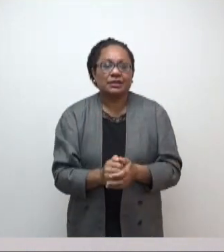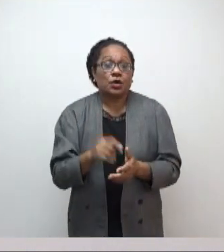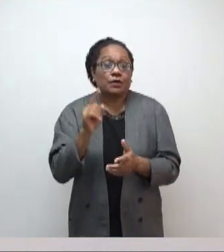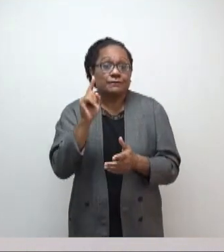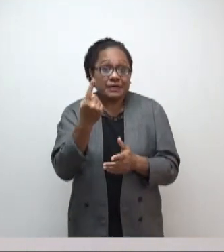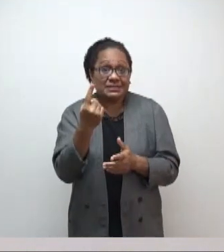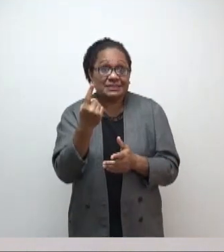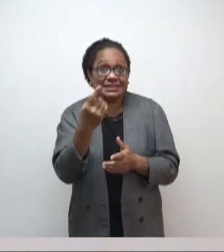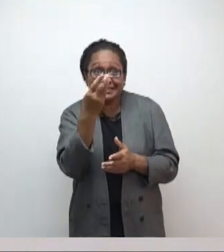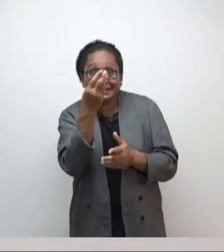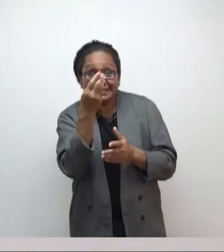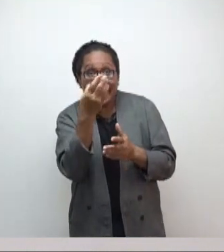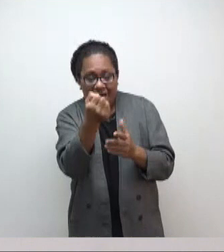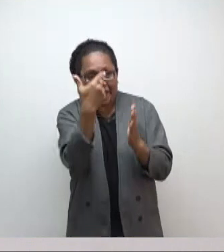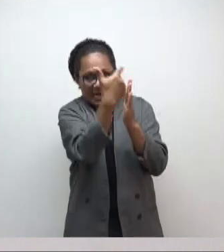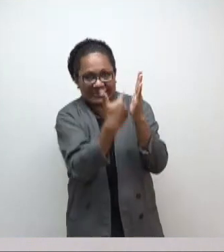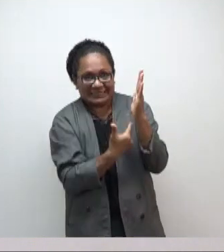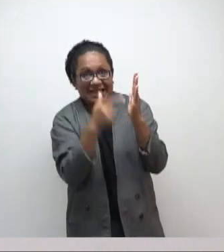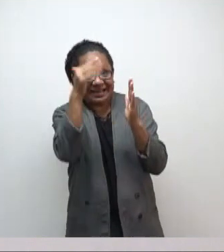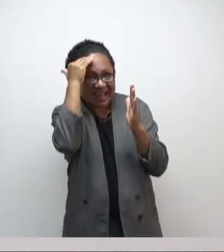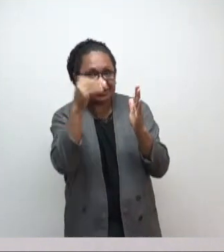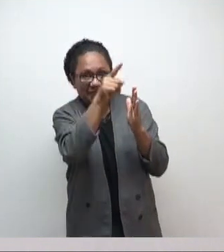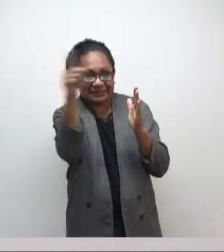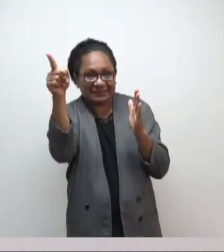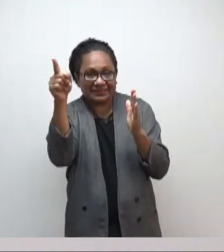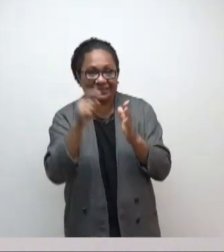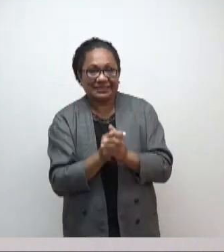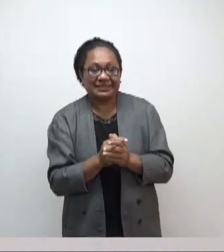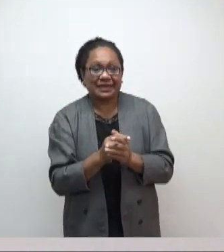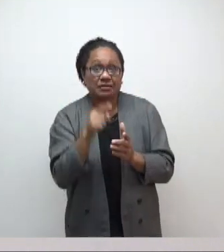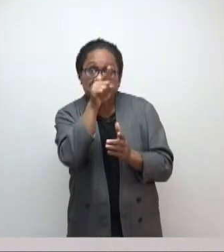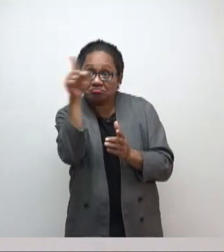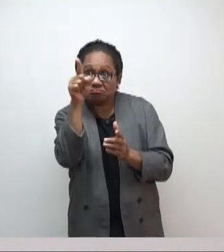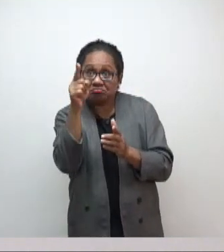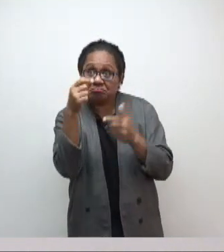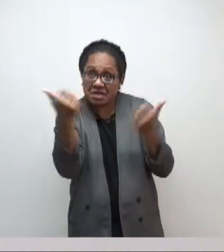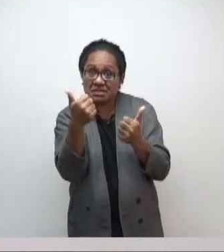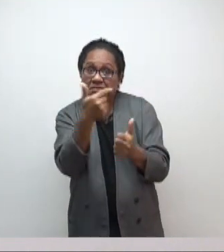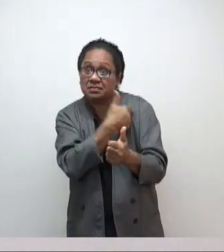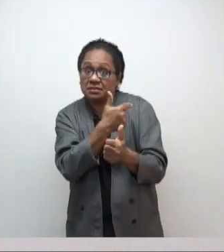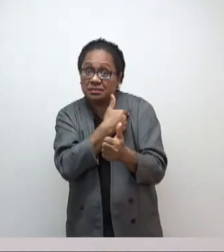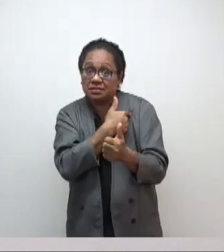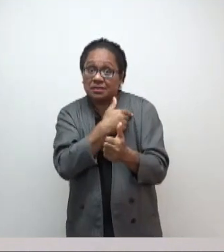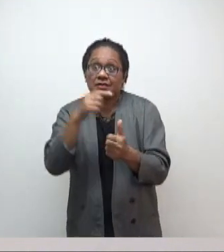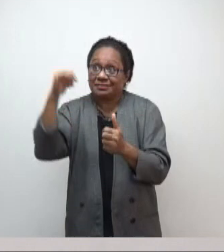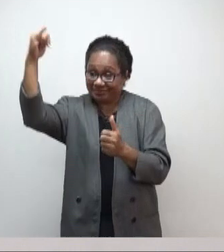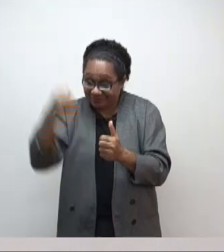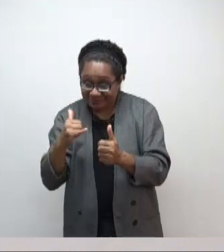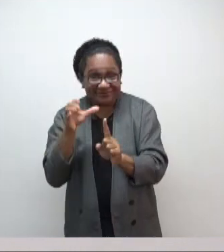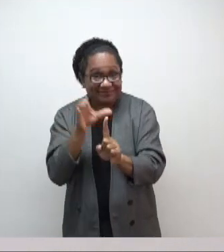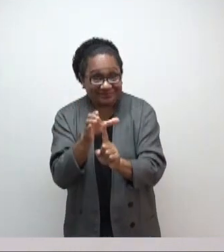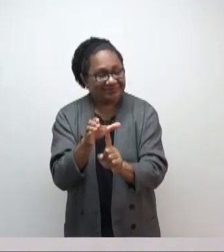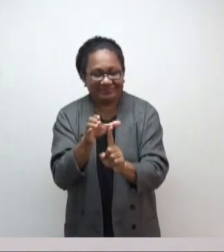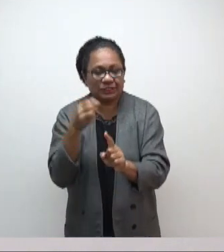from exclusive green list areas with similarly high rates of vaccination to ours and low test